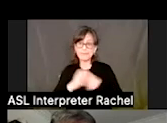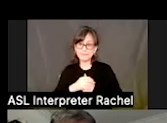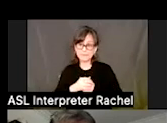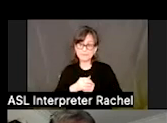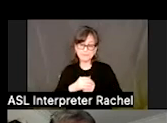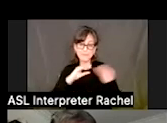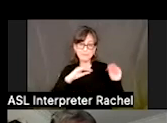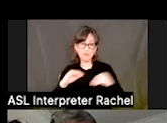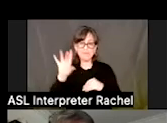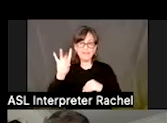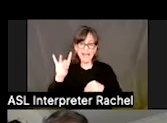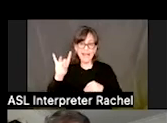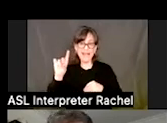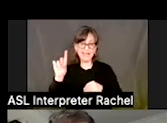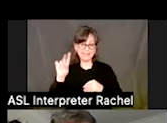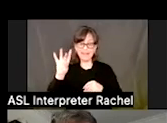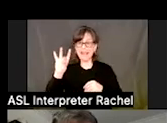moved about 8 inches, next slide.